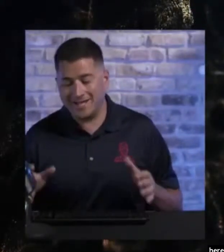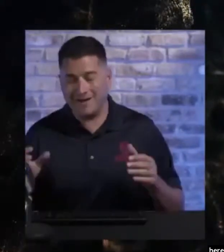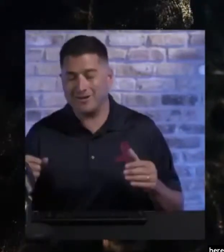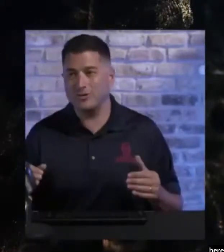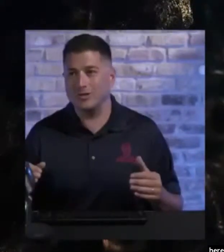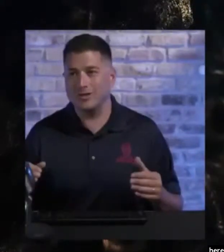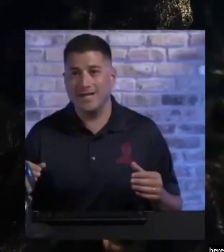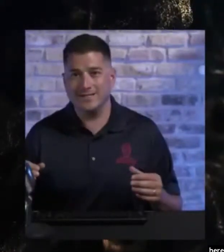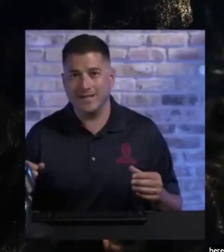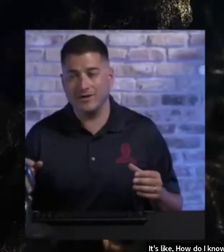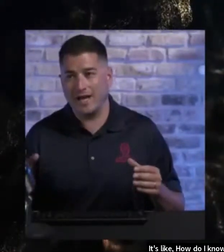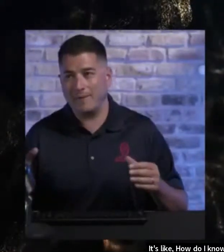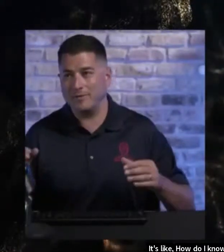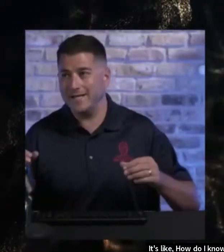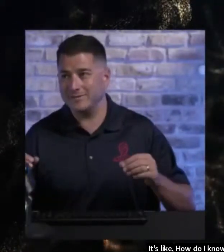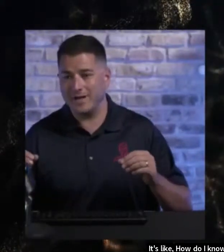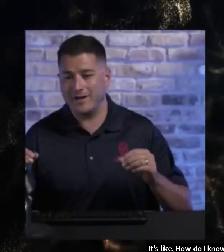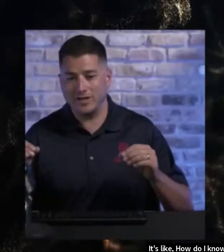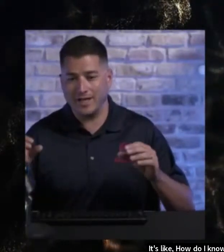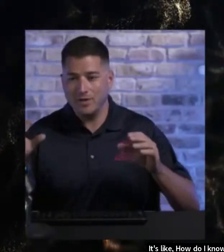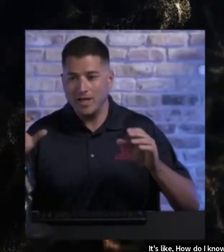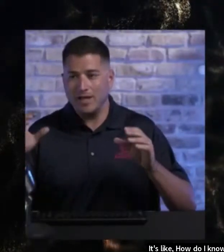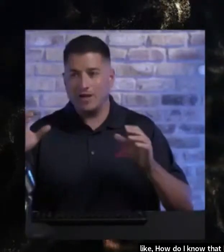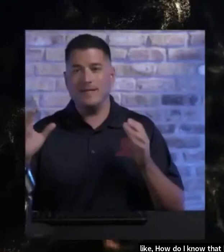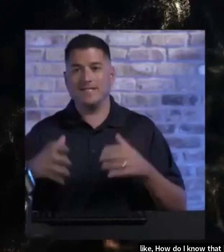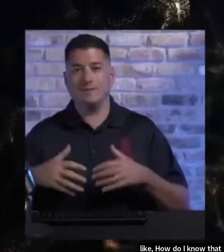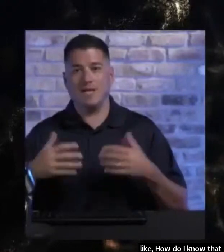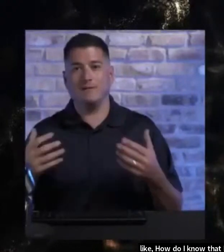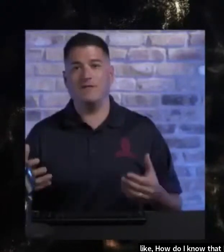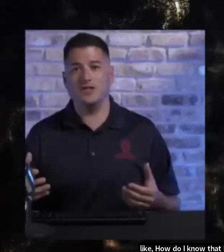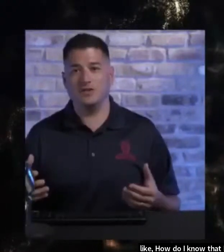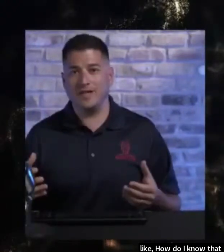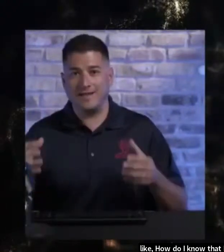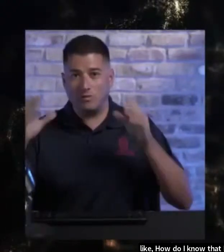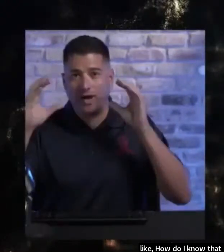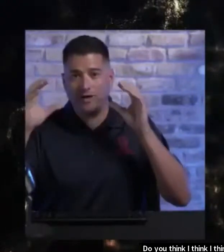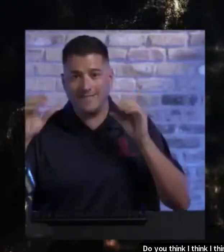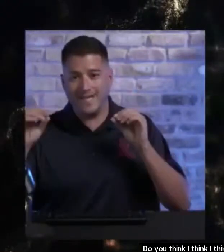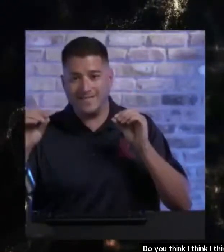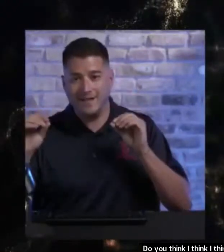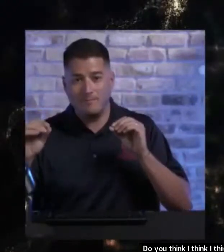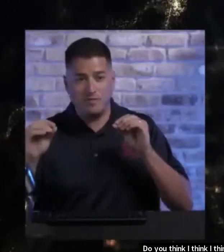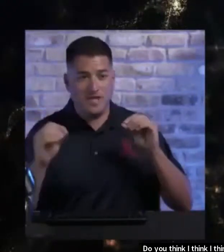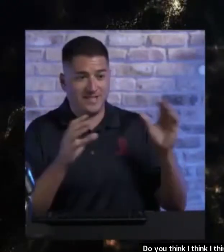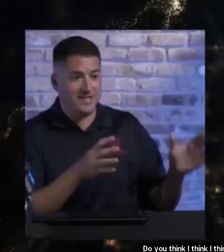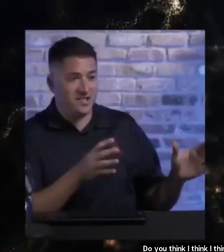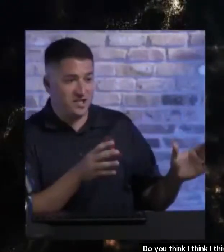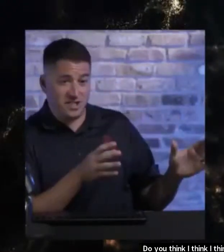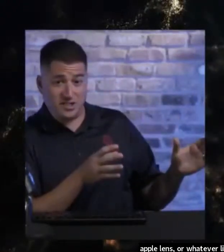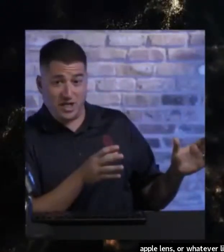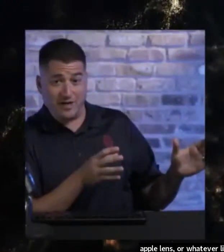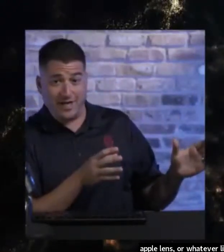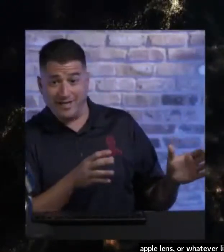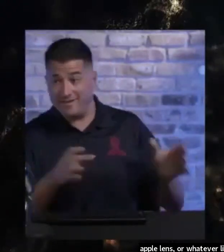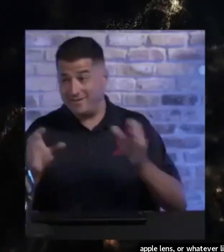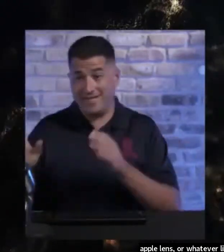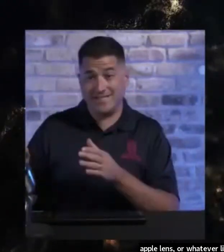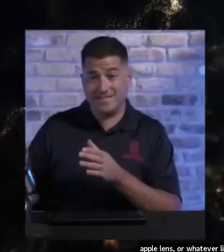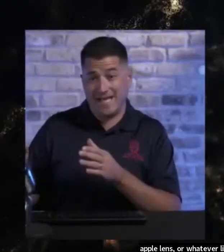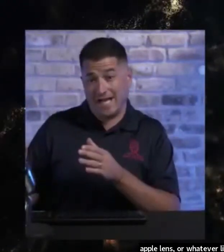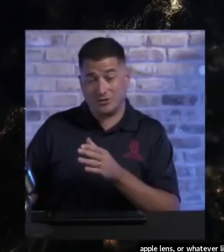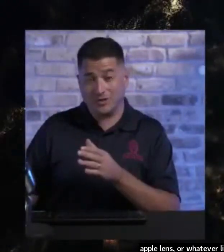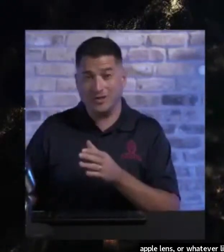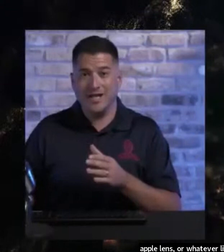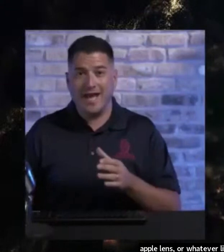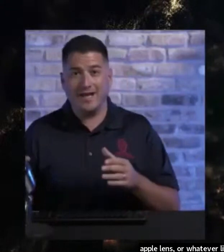uh I think about Google Lens like or apple lens or whatever like there being some type of feature that they wear and says this is generated